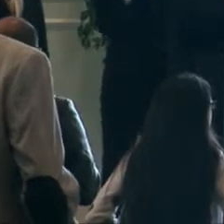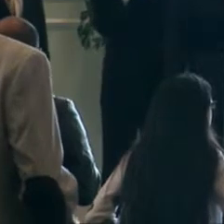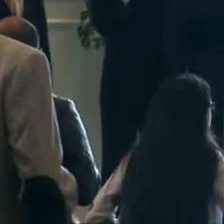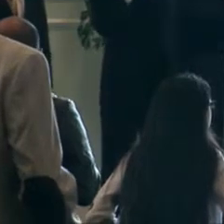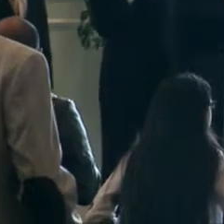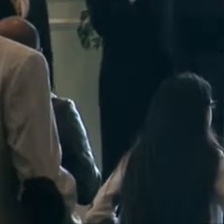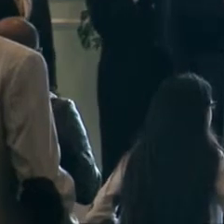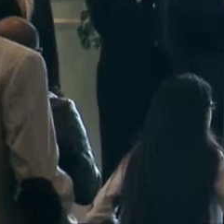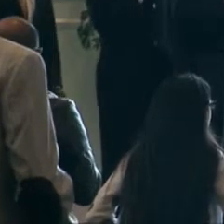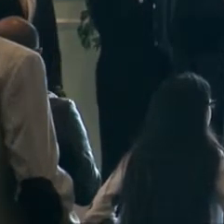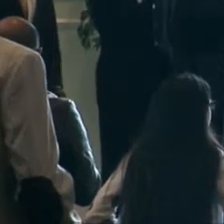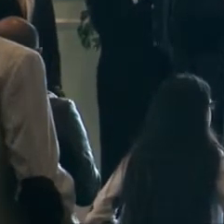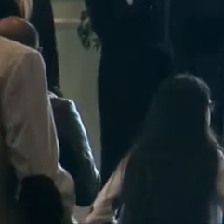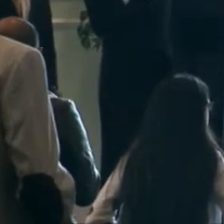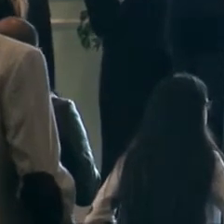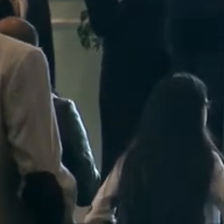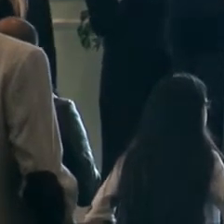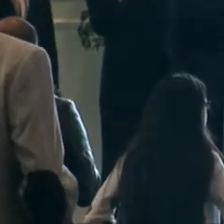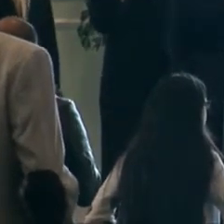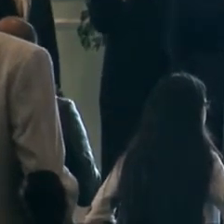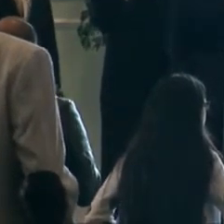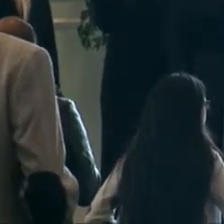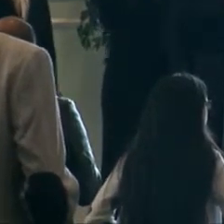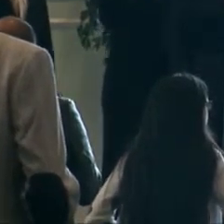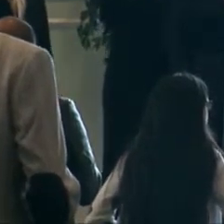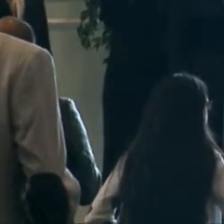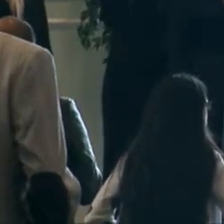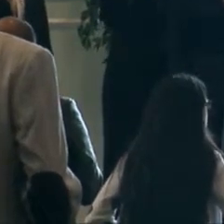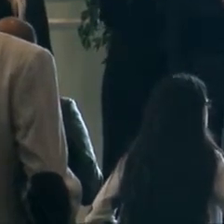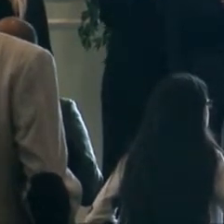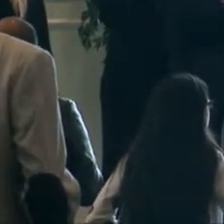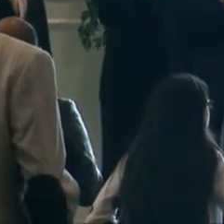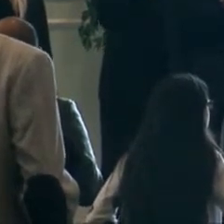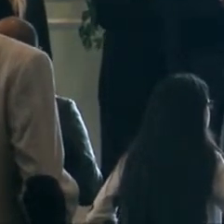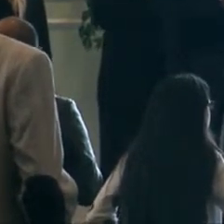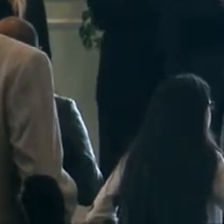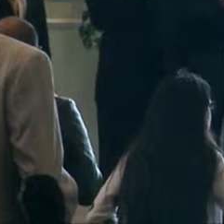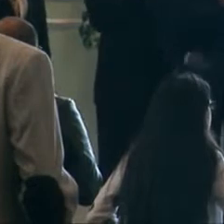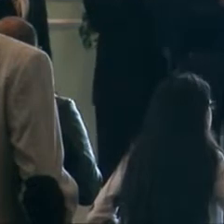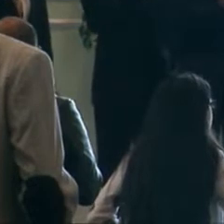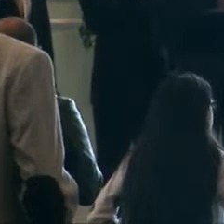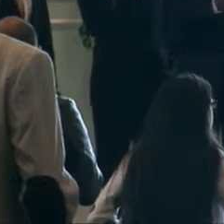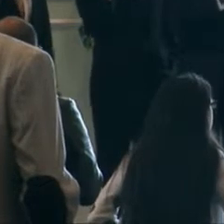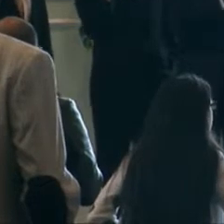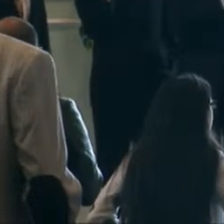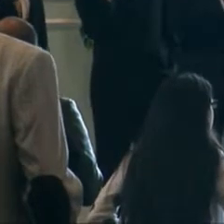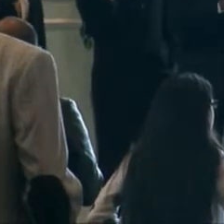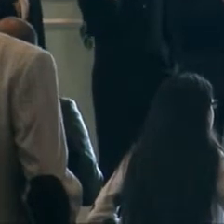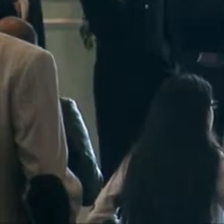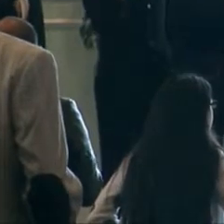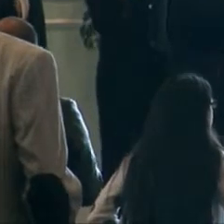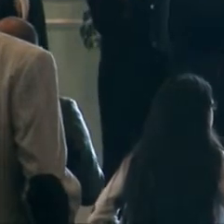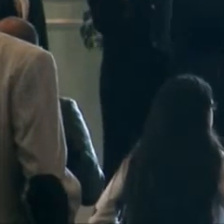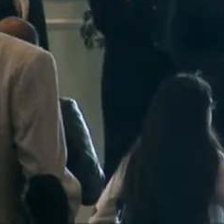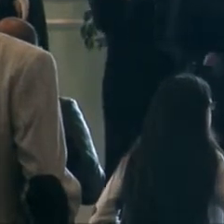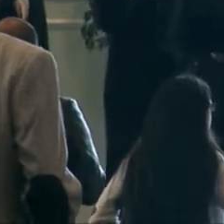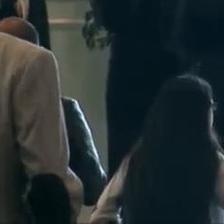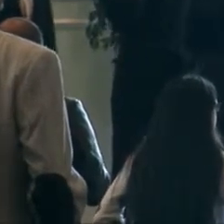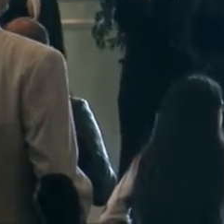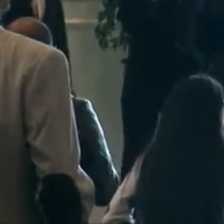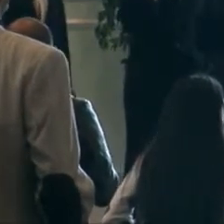thou art with me, will be with me till the